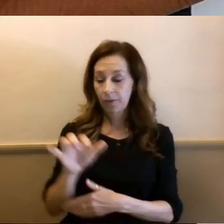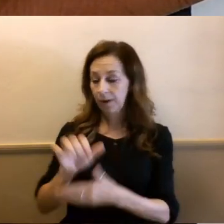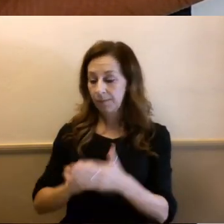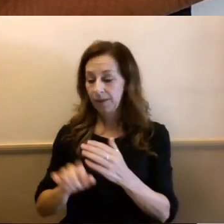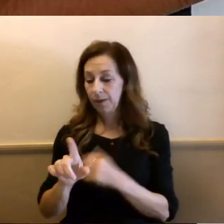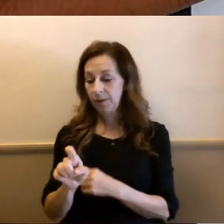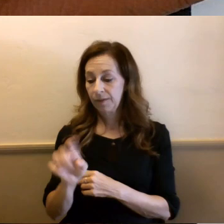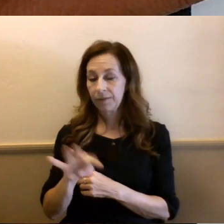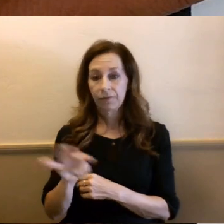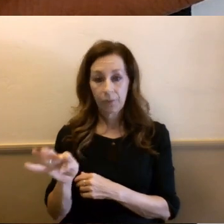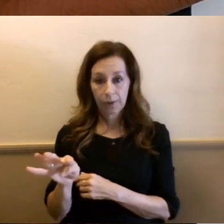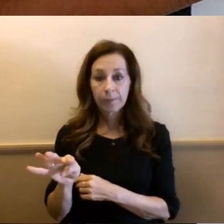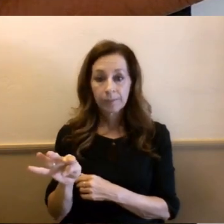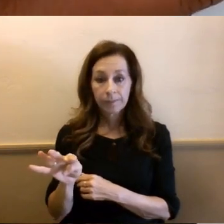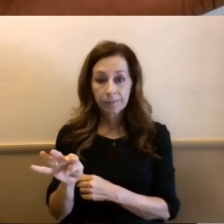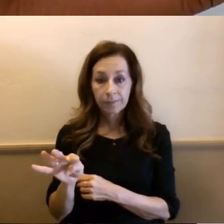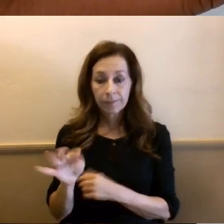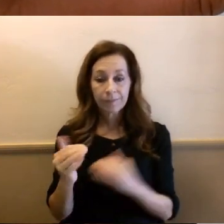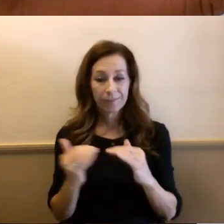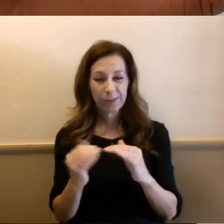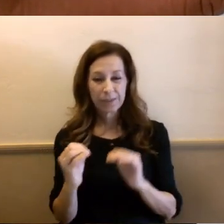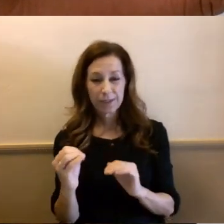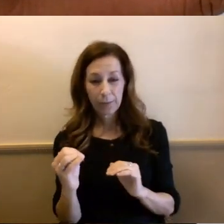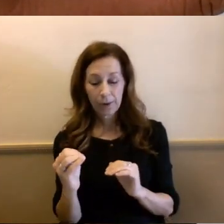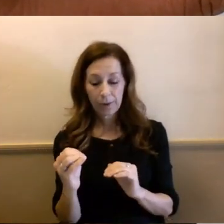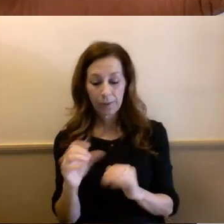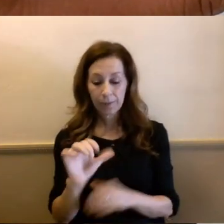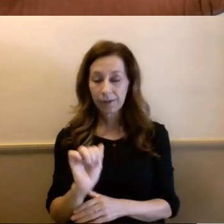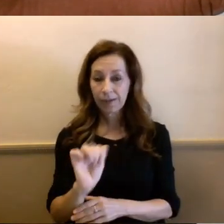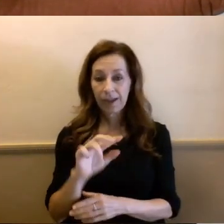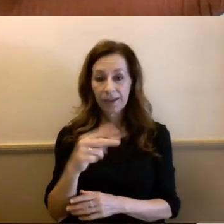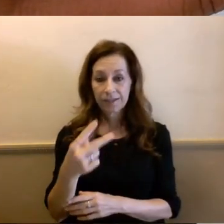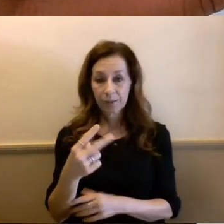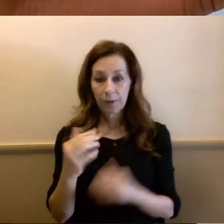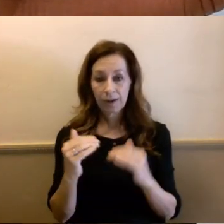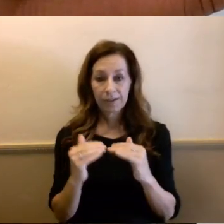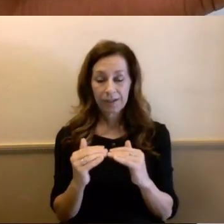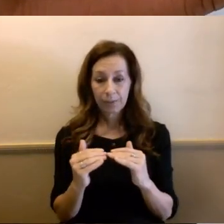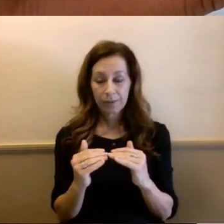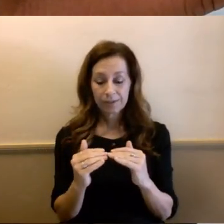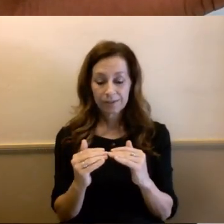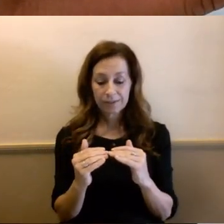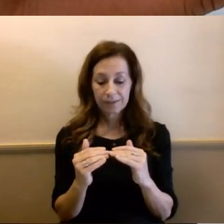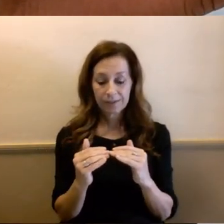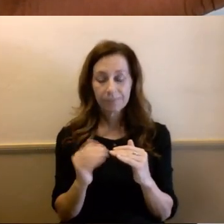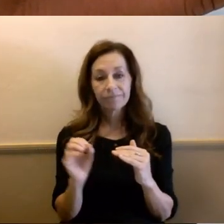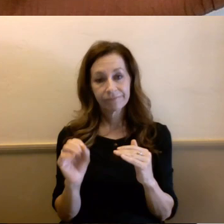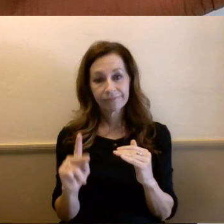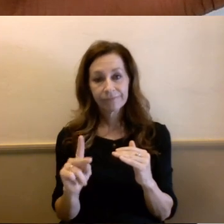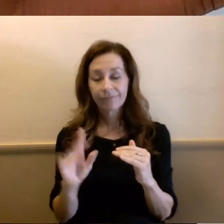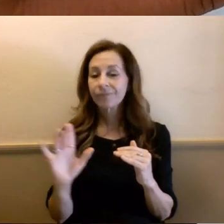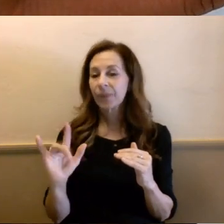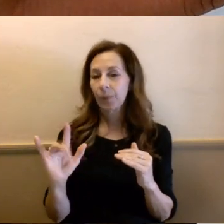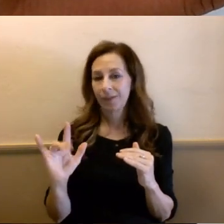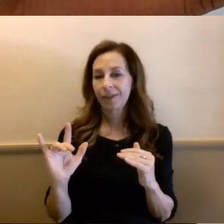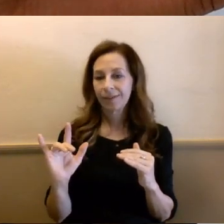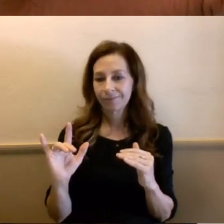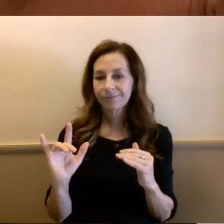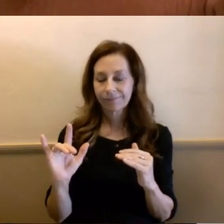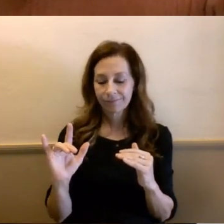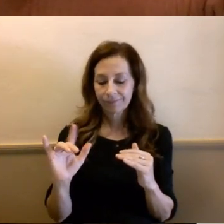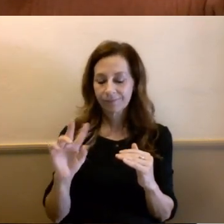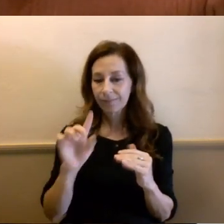144 minus 144. That makes 0. A squared equals, all right,